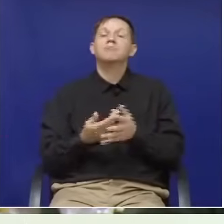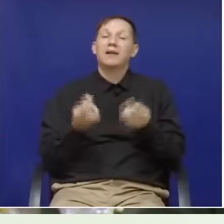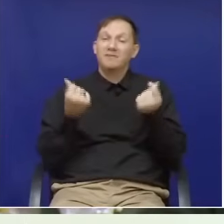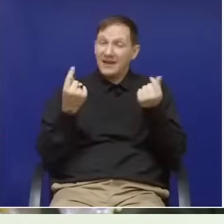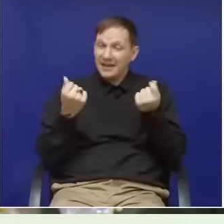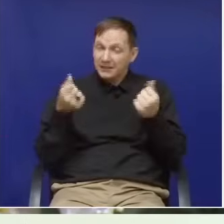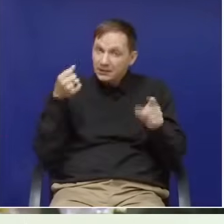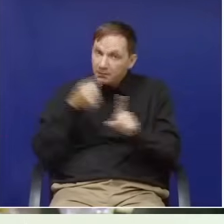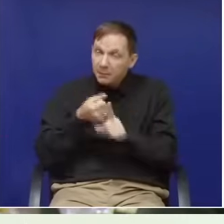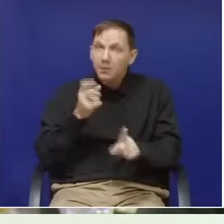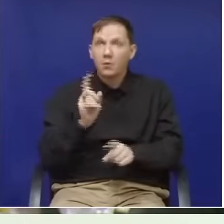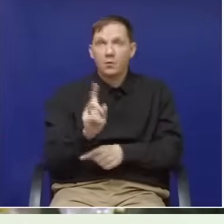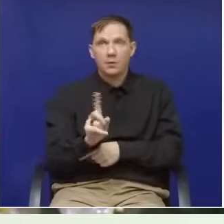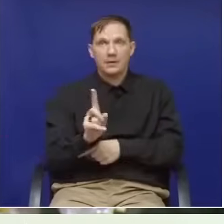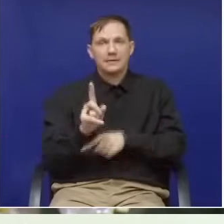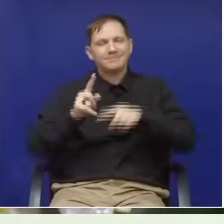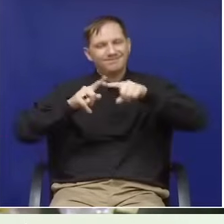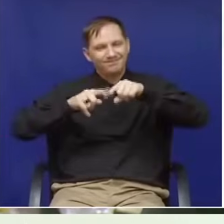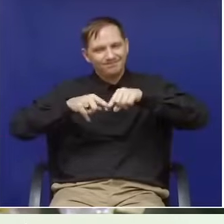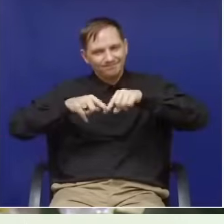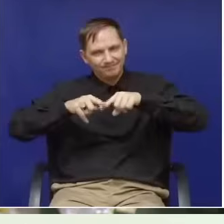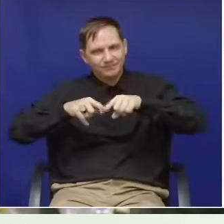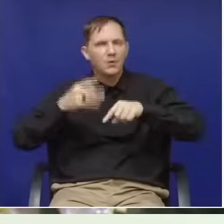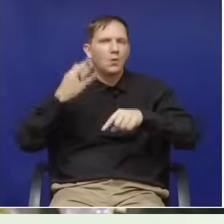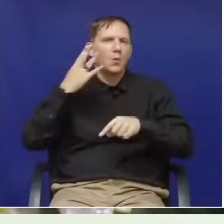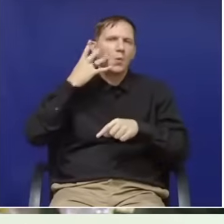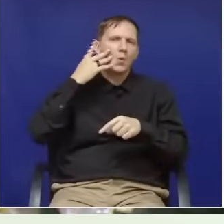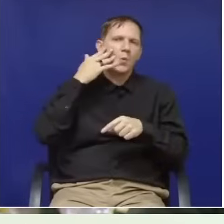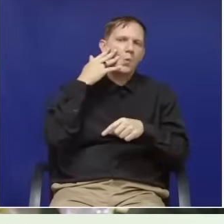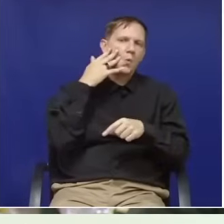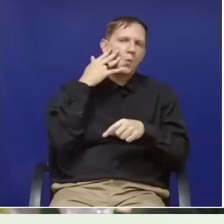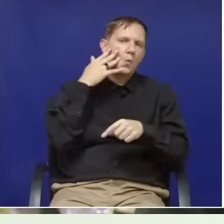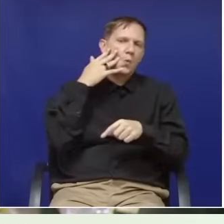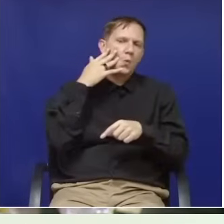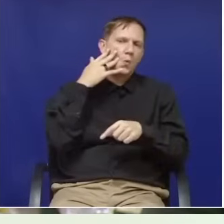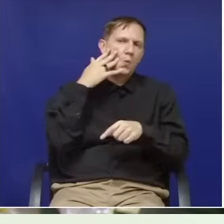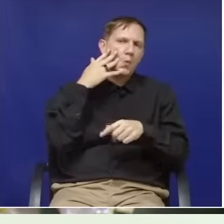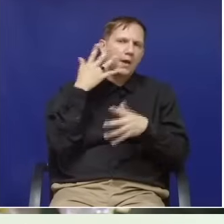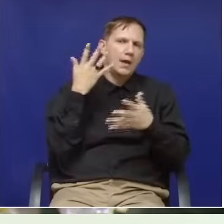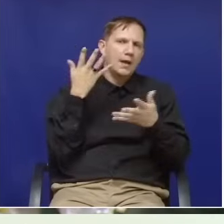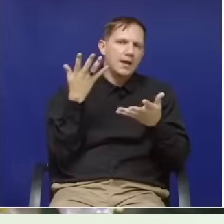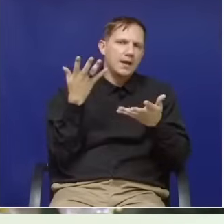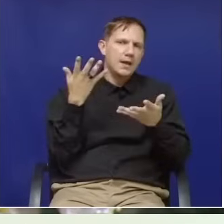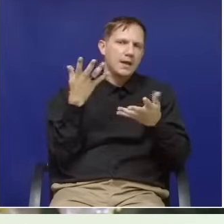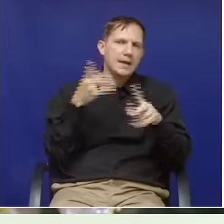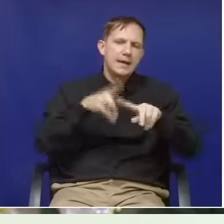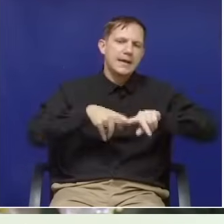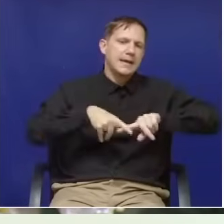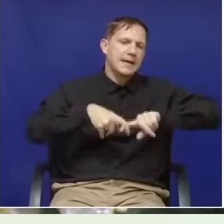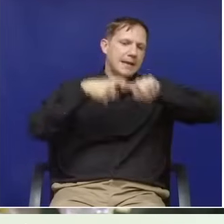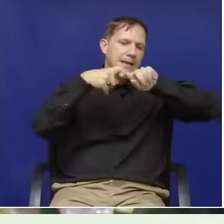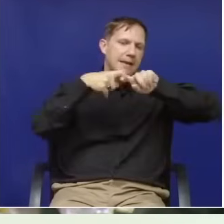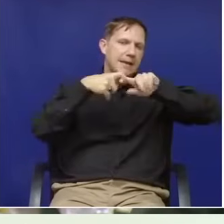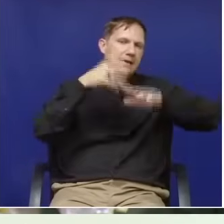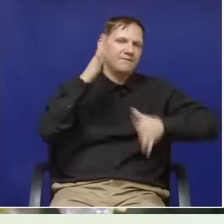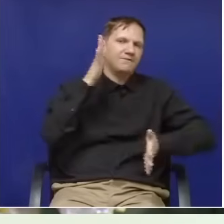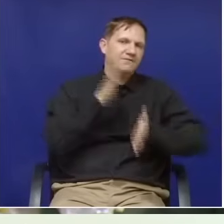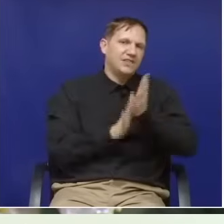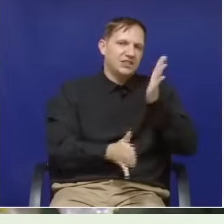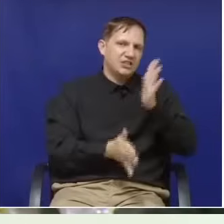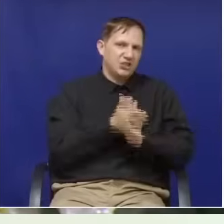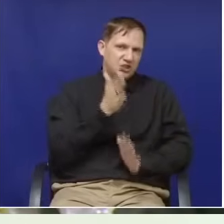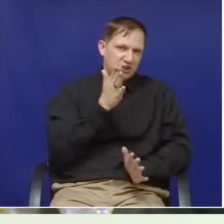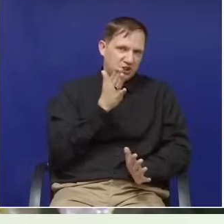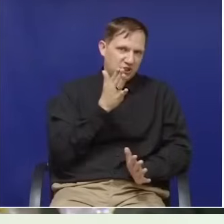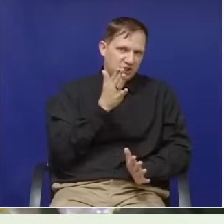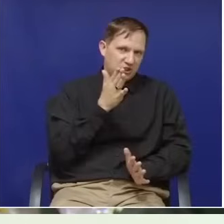implication will be determined, I think, at the time that these suspensions are concluded. We